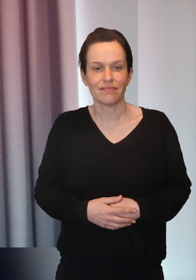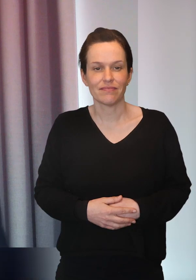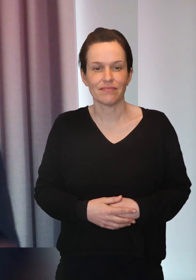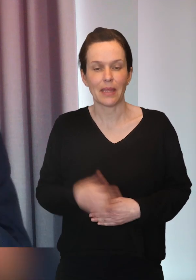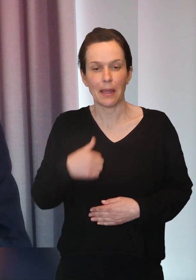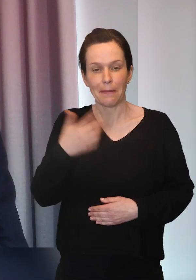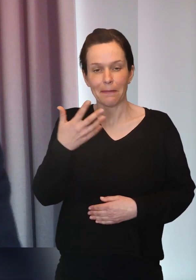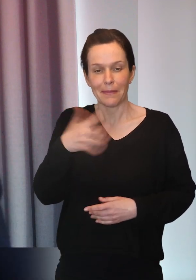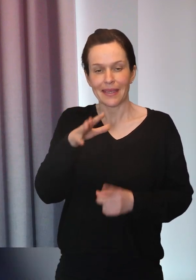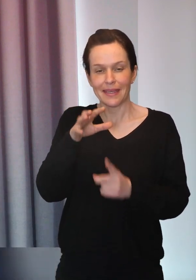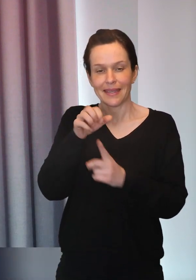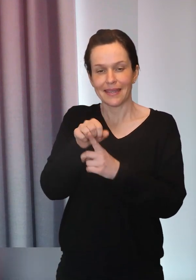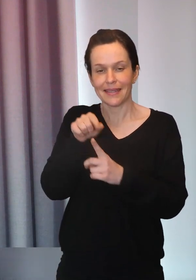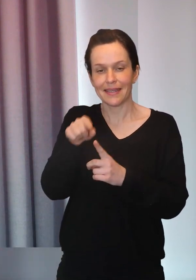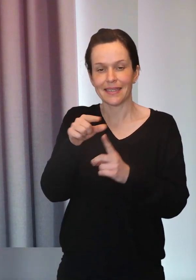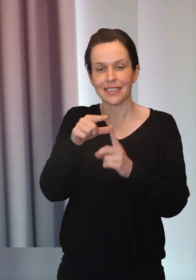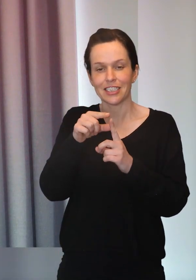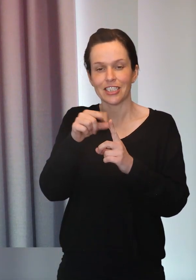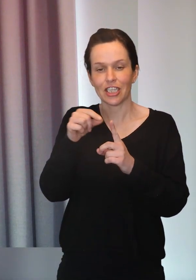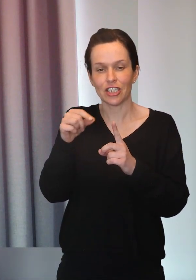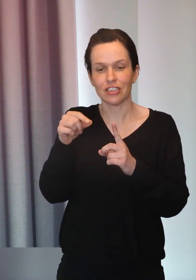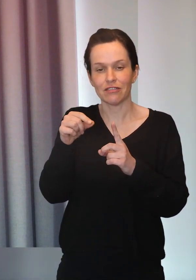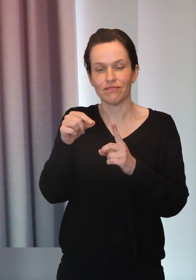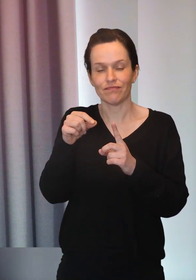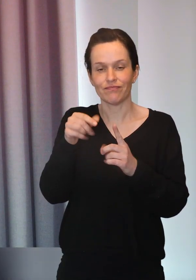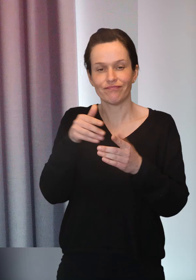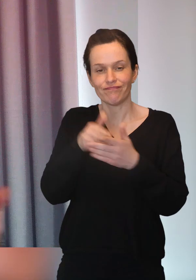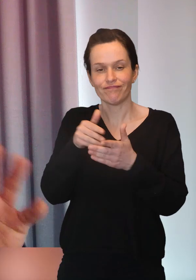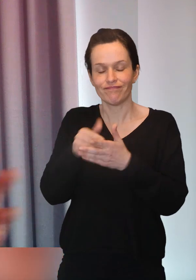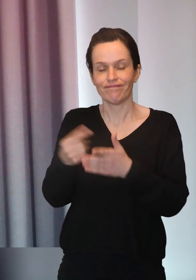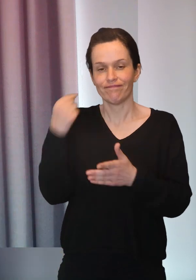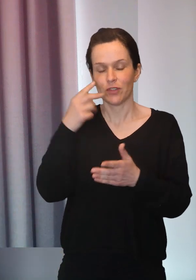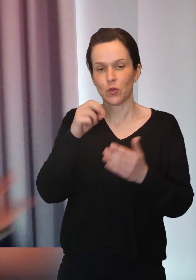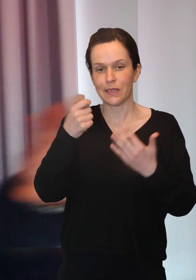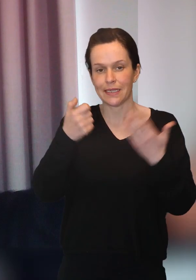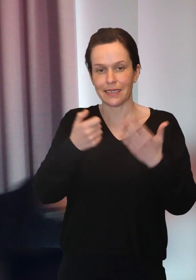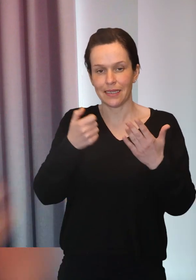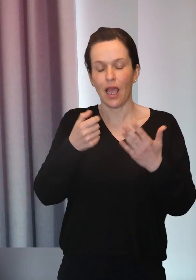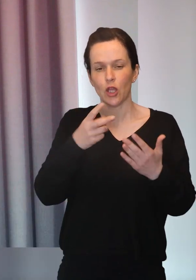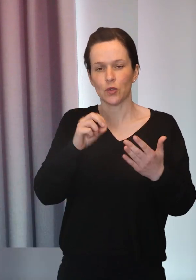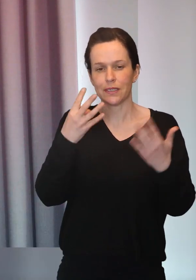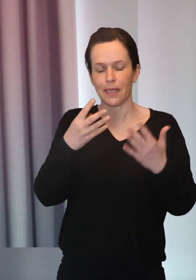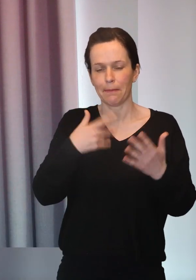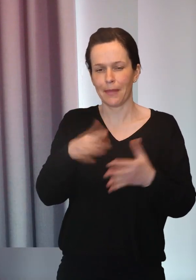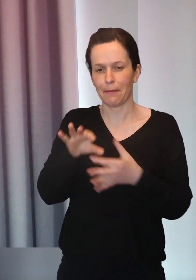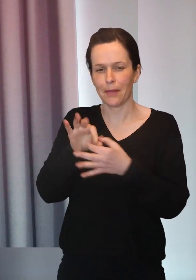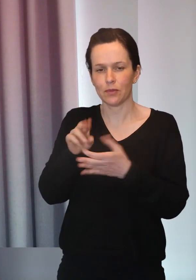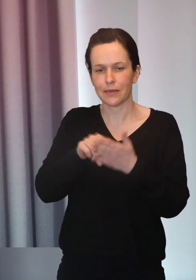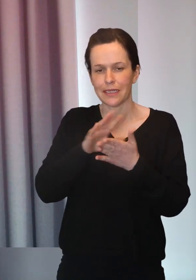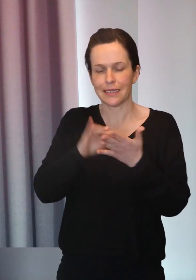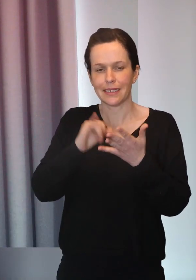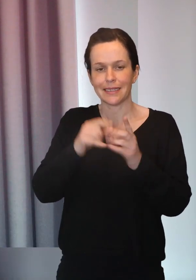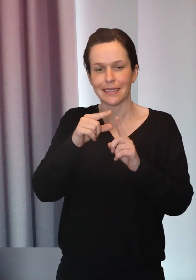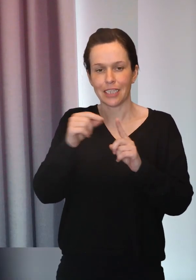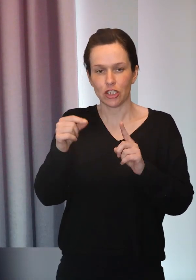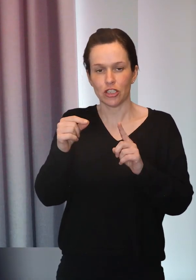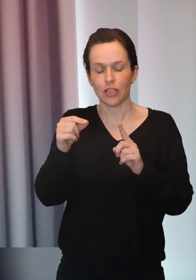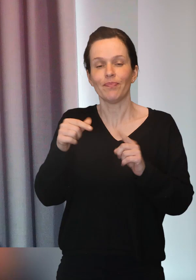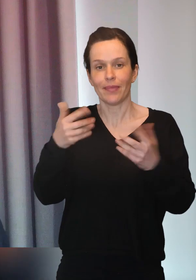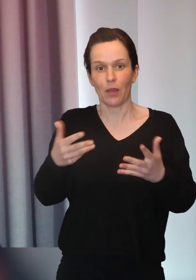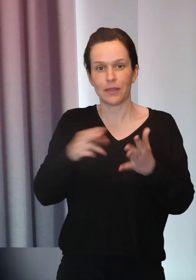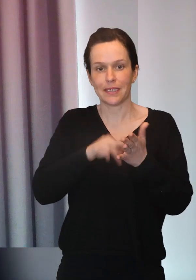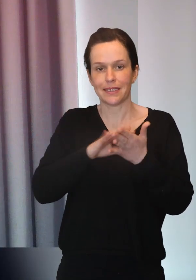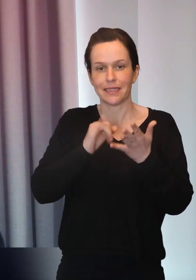At IFB Gaming, we have been tackling digital exclusion since 2016. And in 2019, we partnered with NHS Digital, now part of NHS England,